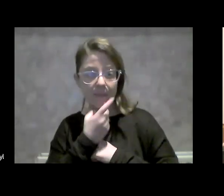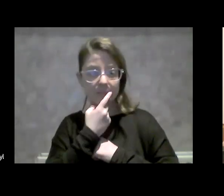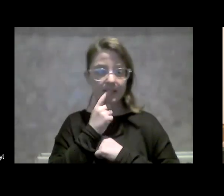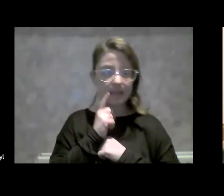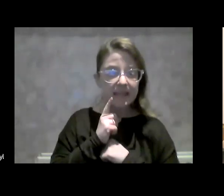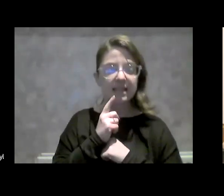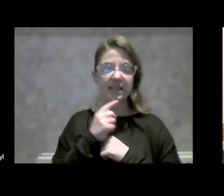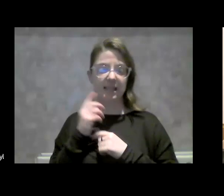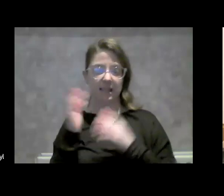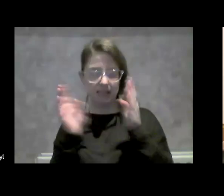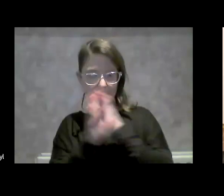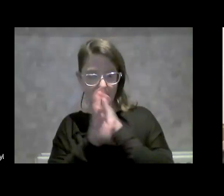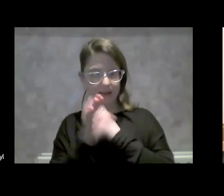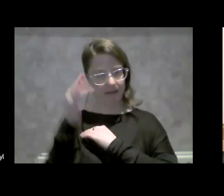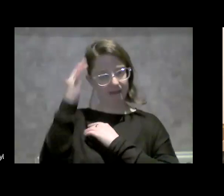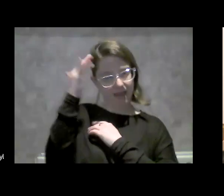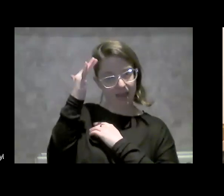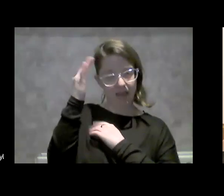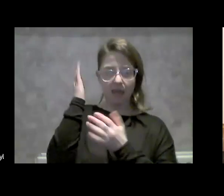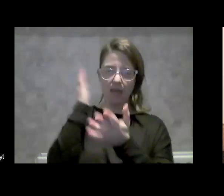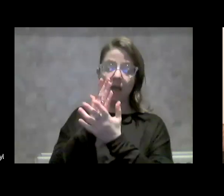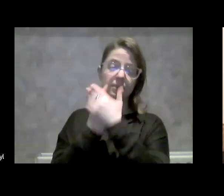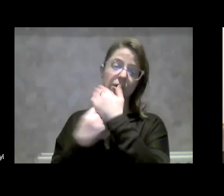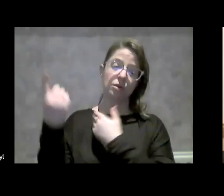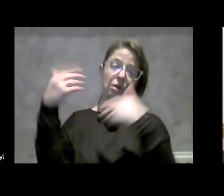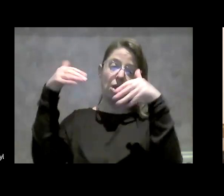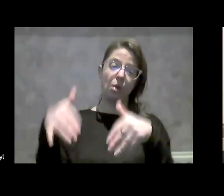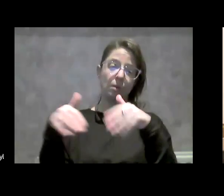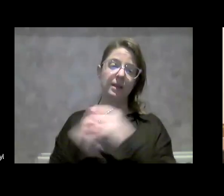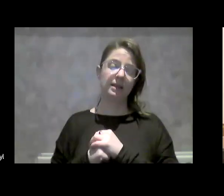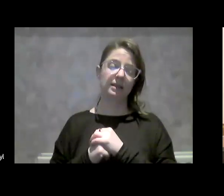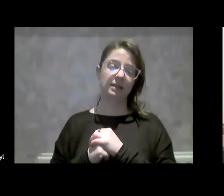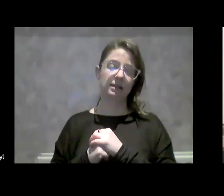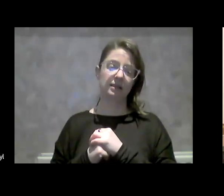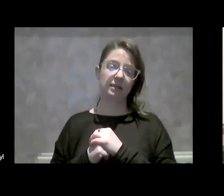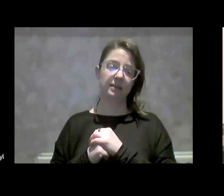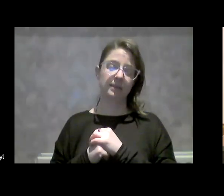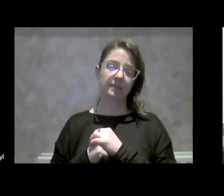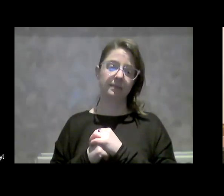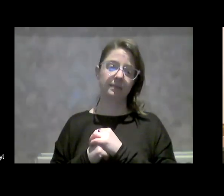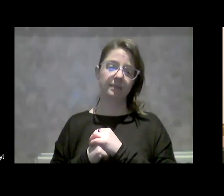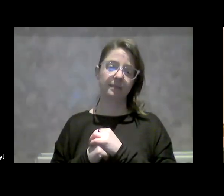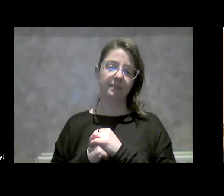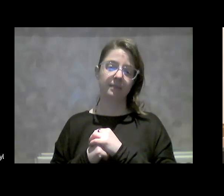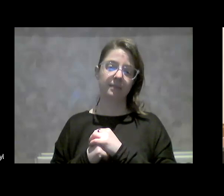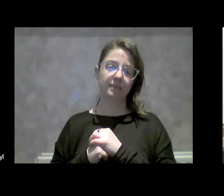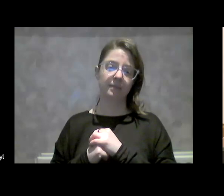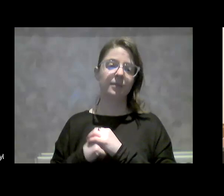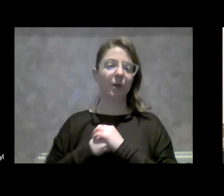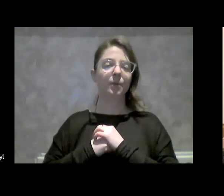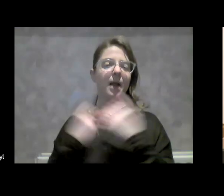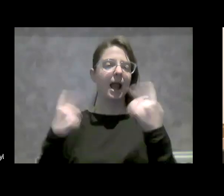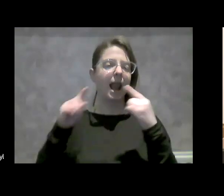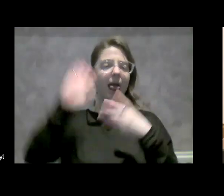hair and gives it a curly blow. She is lonely. So I let her live in my